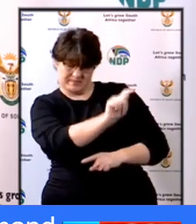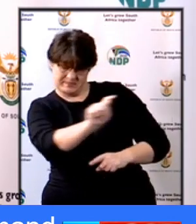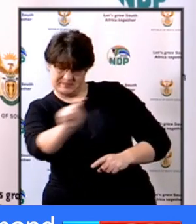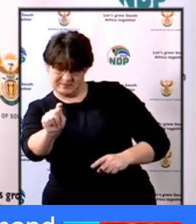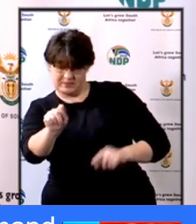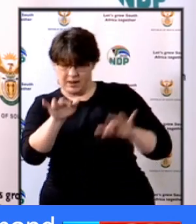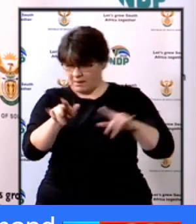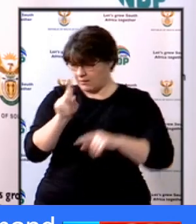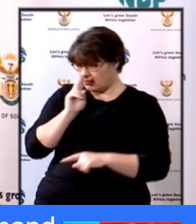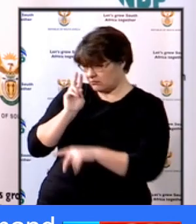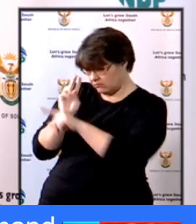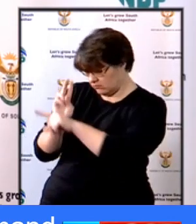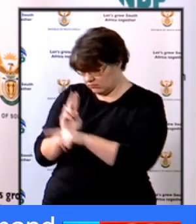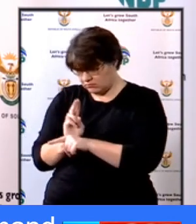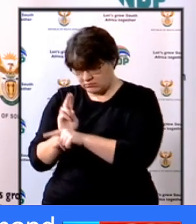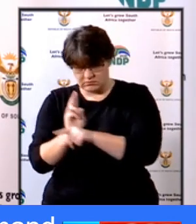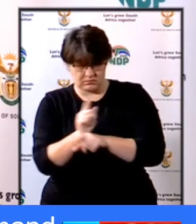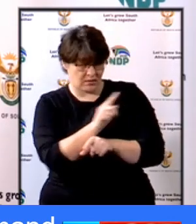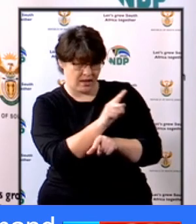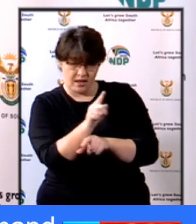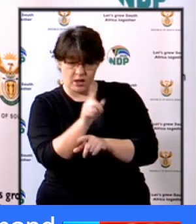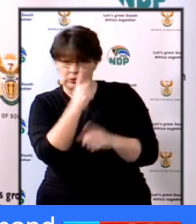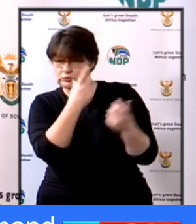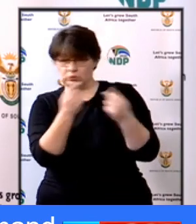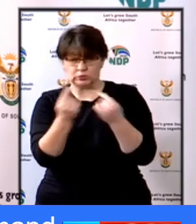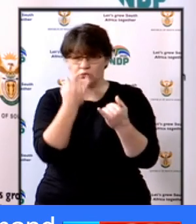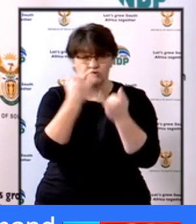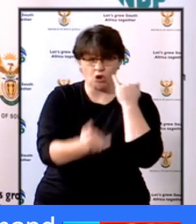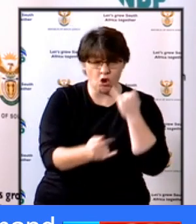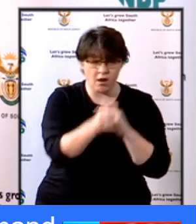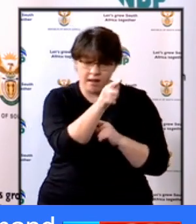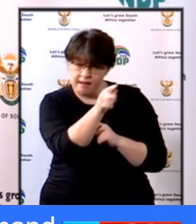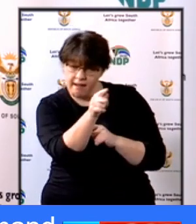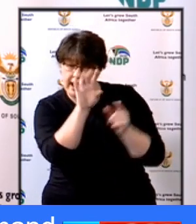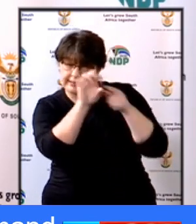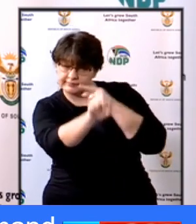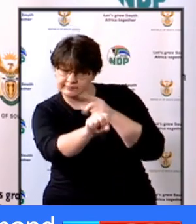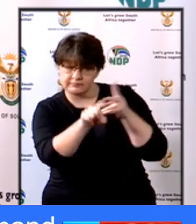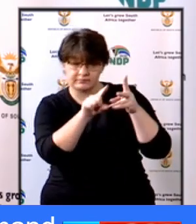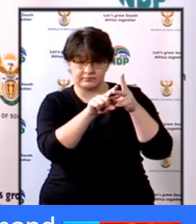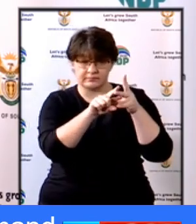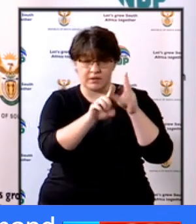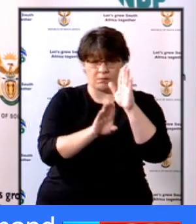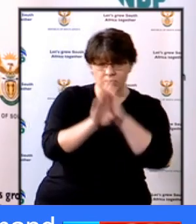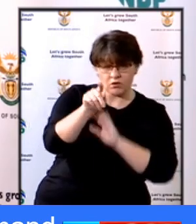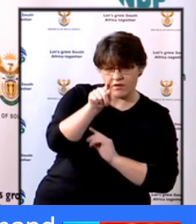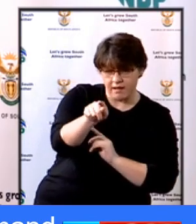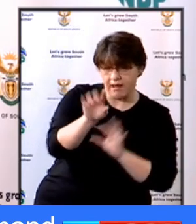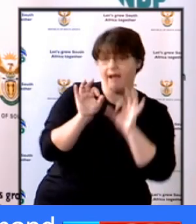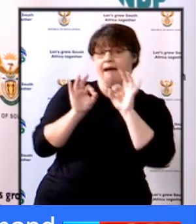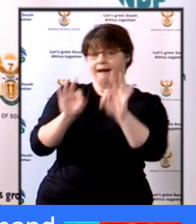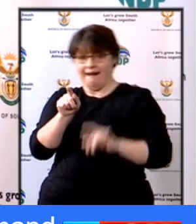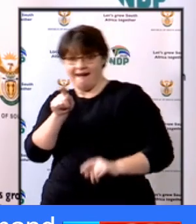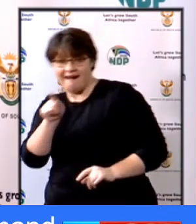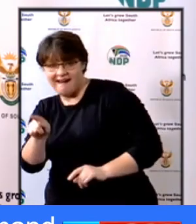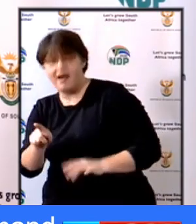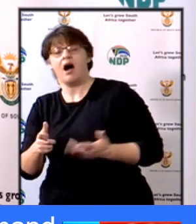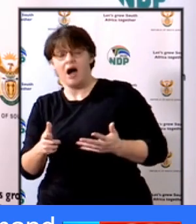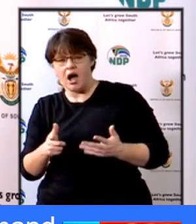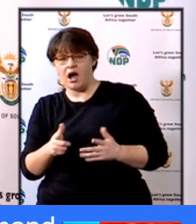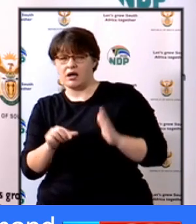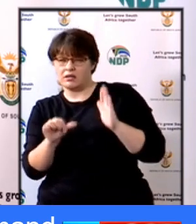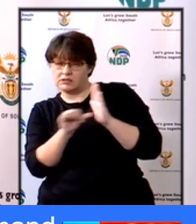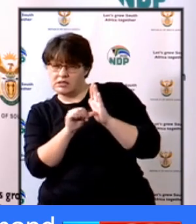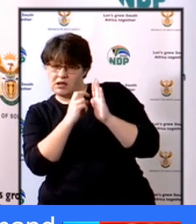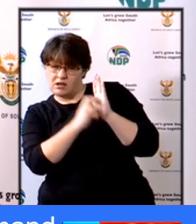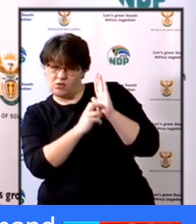very carefully to see what could we learn. Where are we making some mistakes? Where can we improve the systems? Where are our